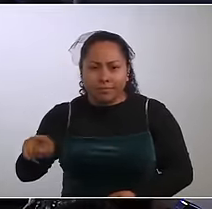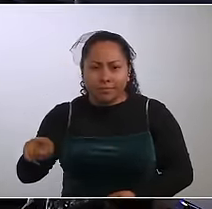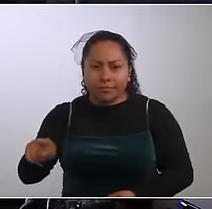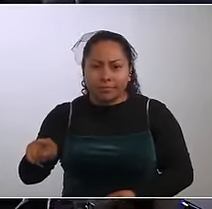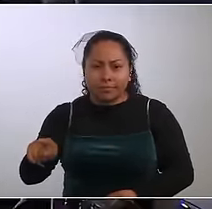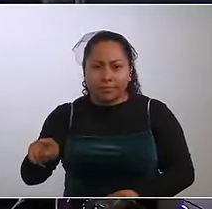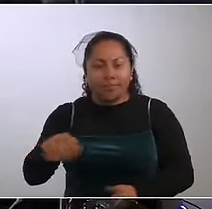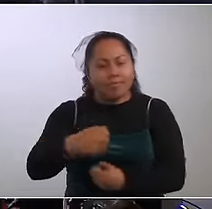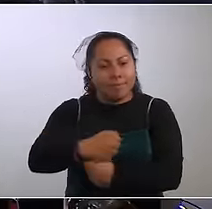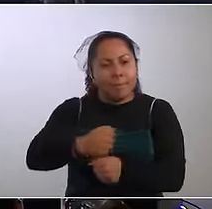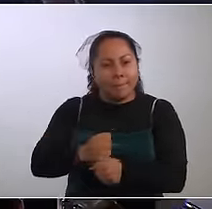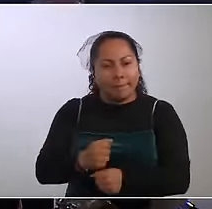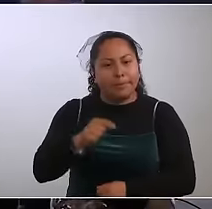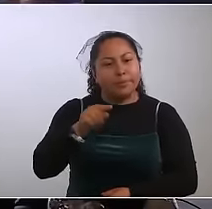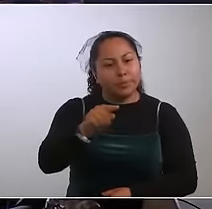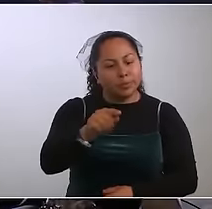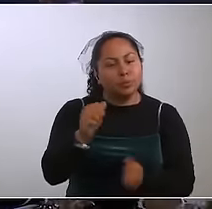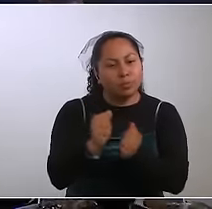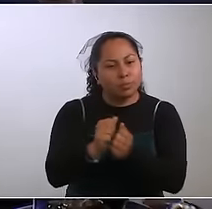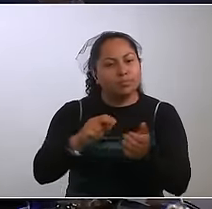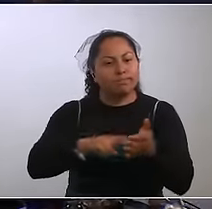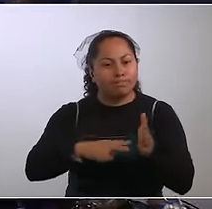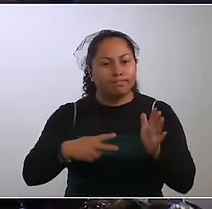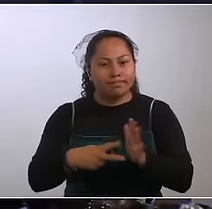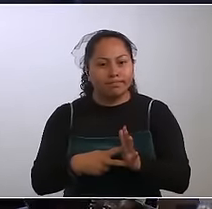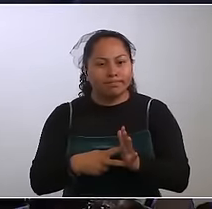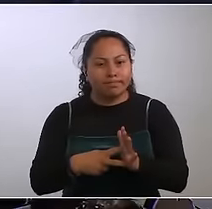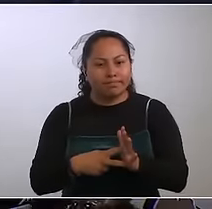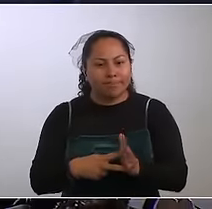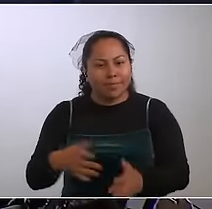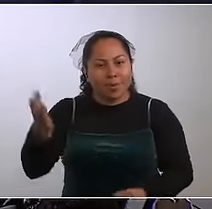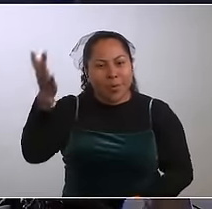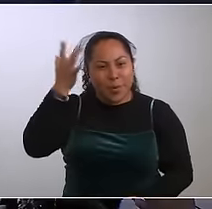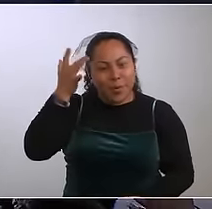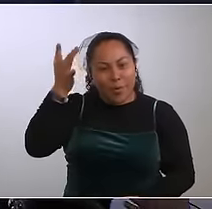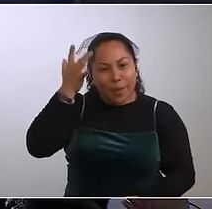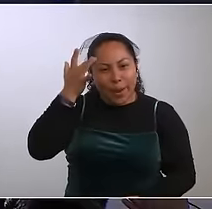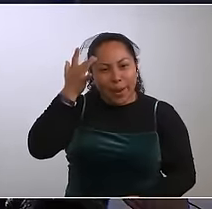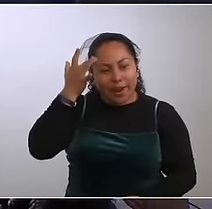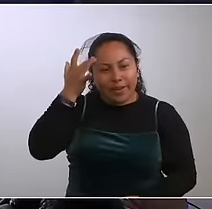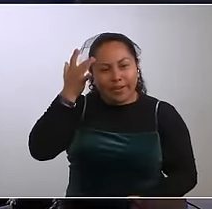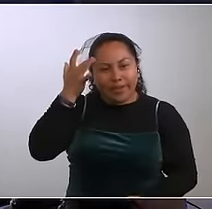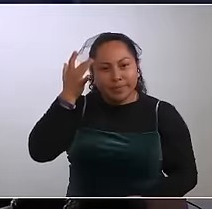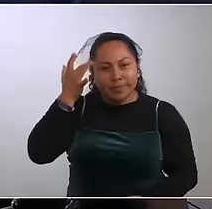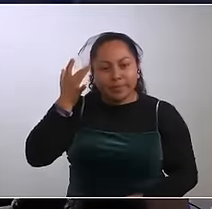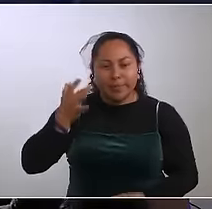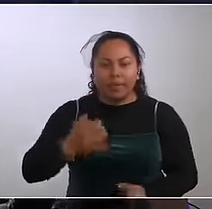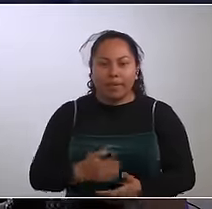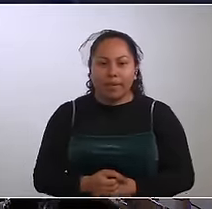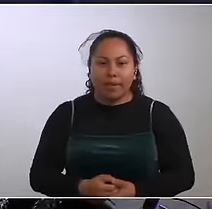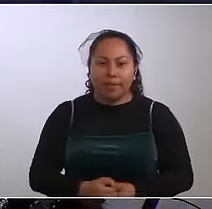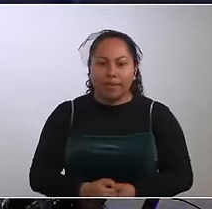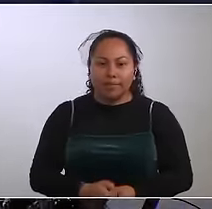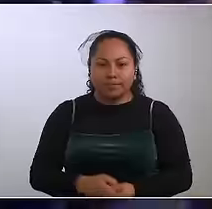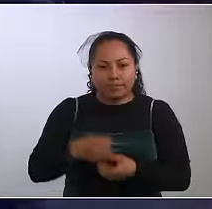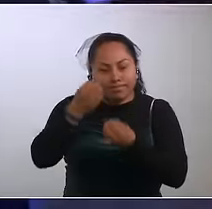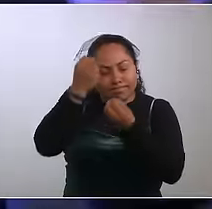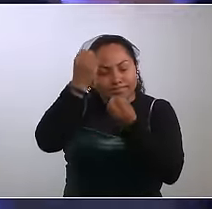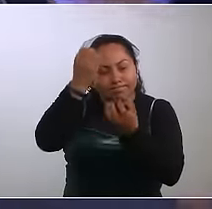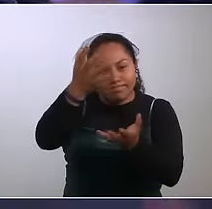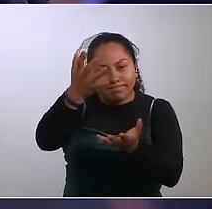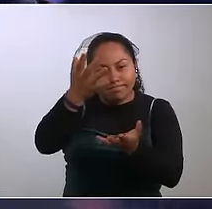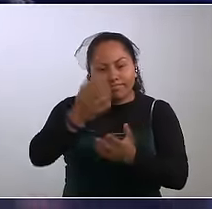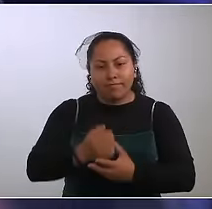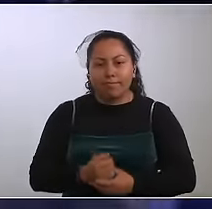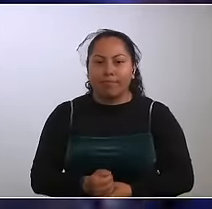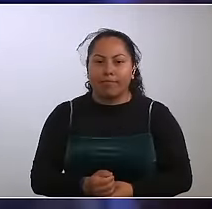and fearfully for his purpose. Y lo hizo a su propósito. So that divine order has to be reestablished. Así que tiene que ser restablecido